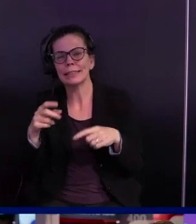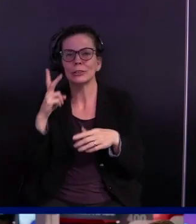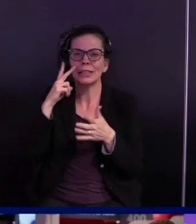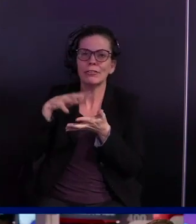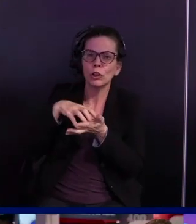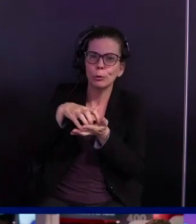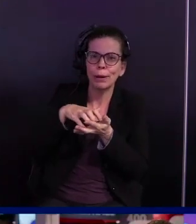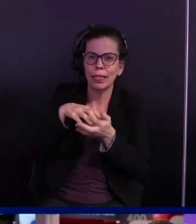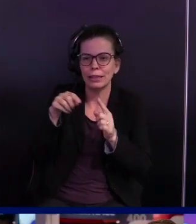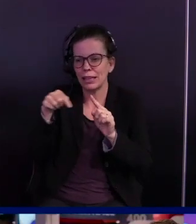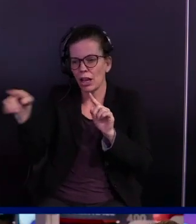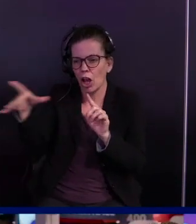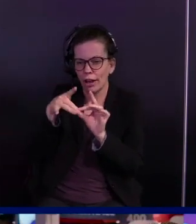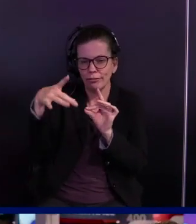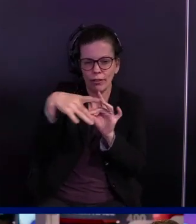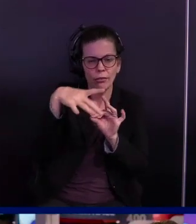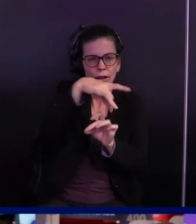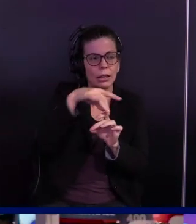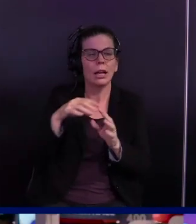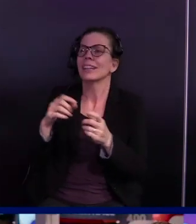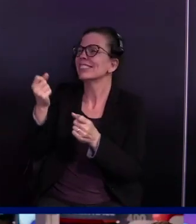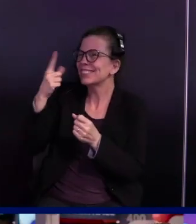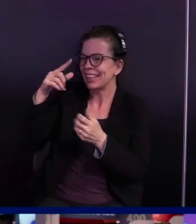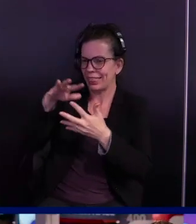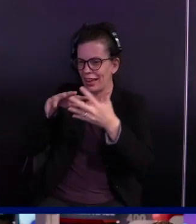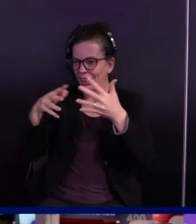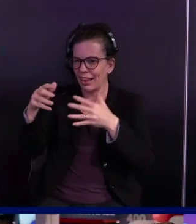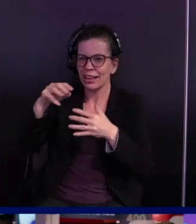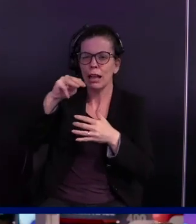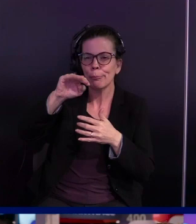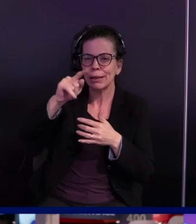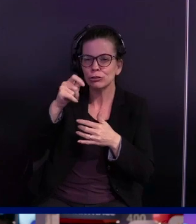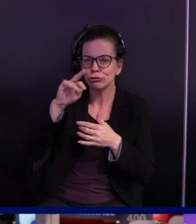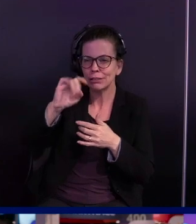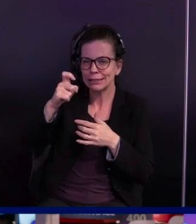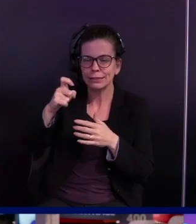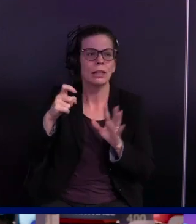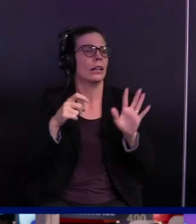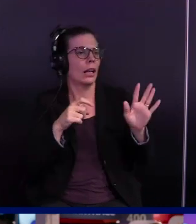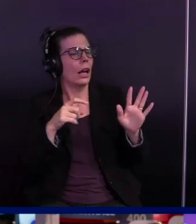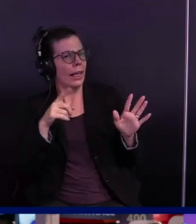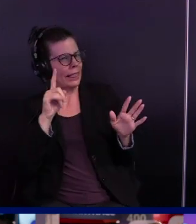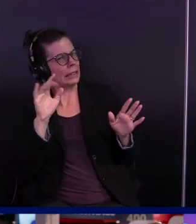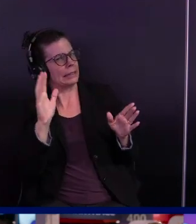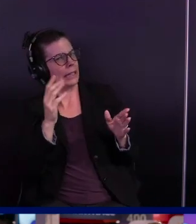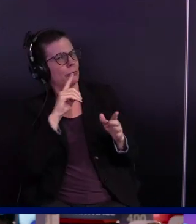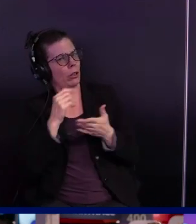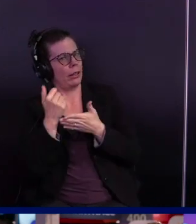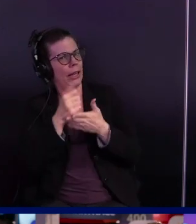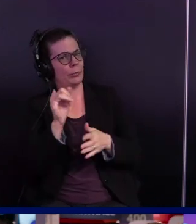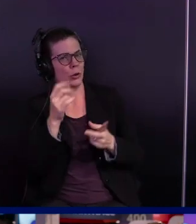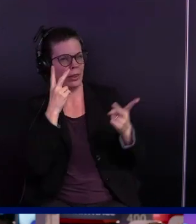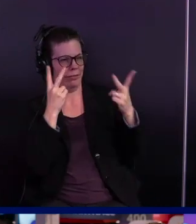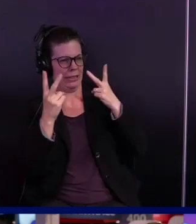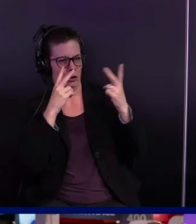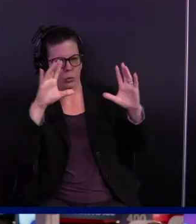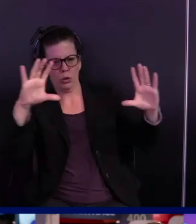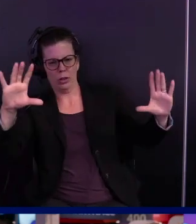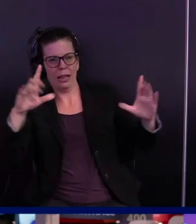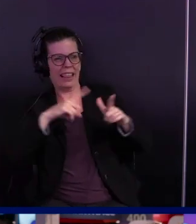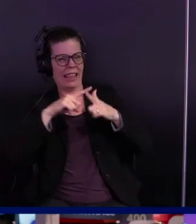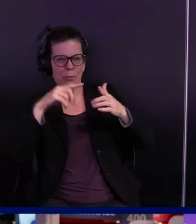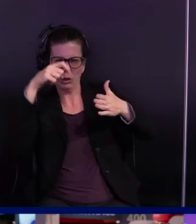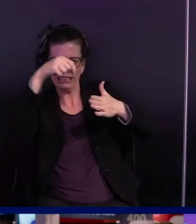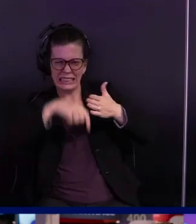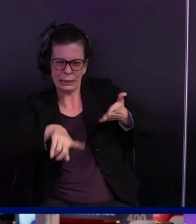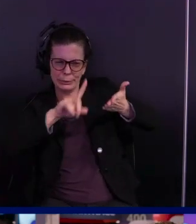off the side. You start to understand the matrix. You know, exactly. Stuff. I think that seems to really help too. The visualization and then the deeper